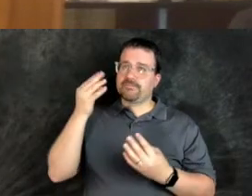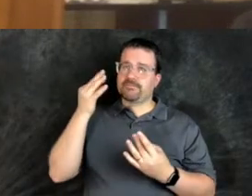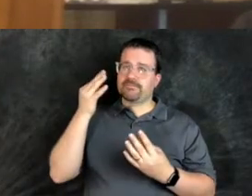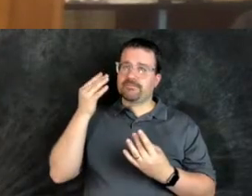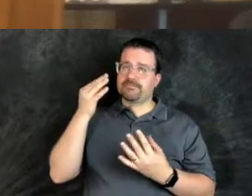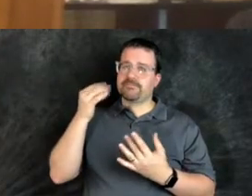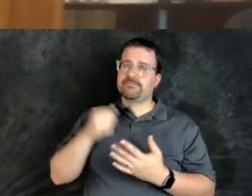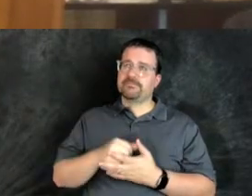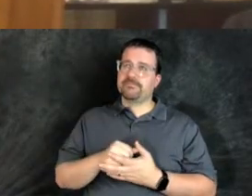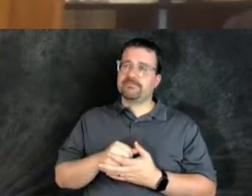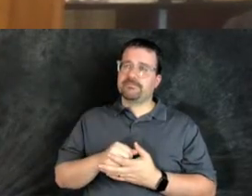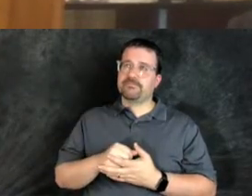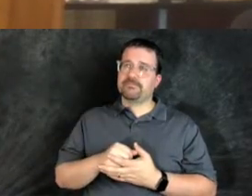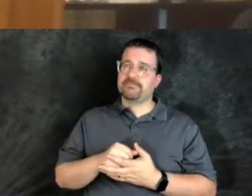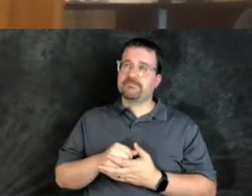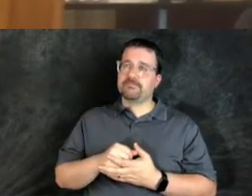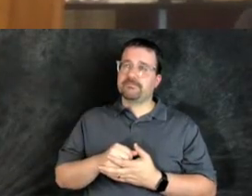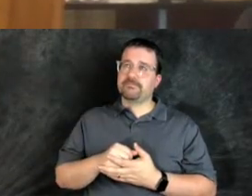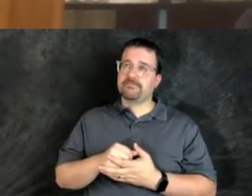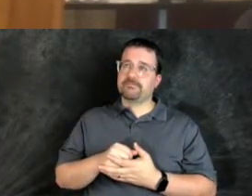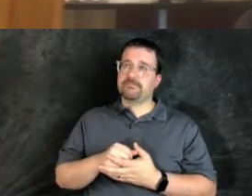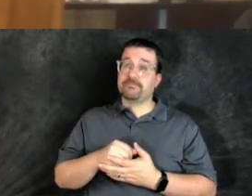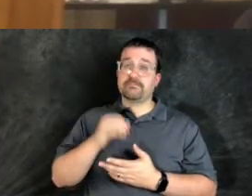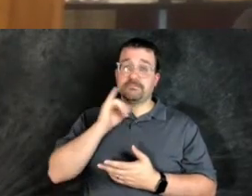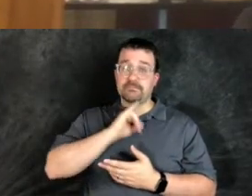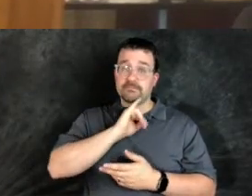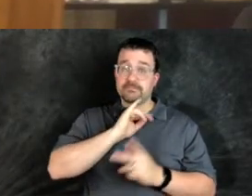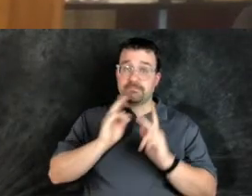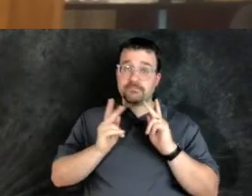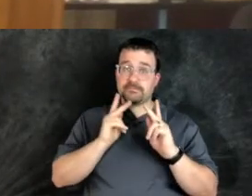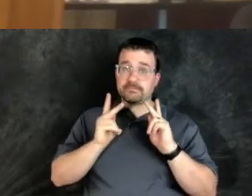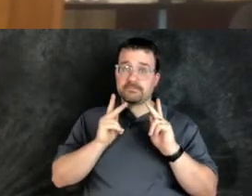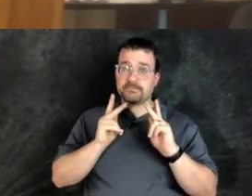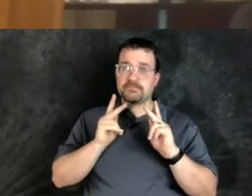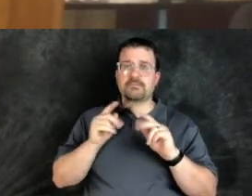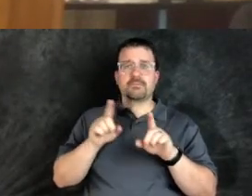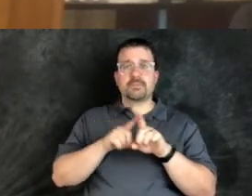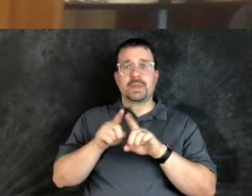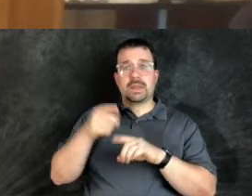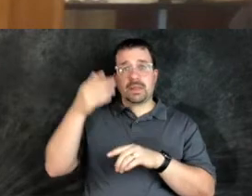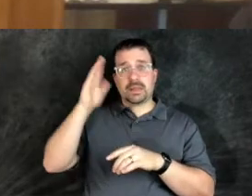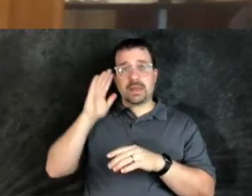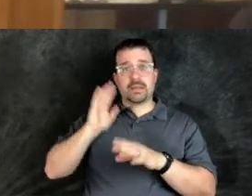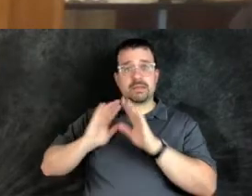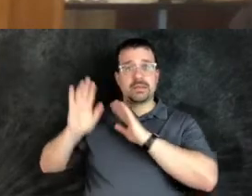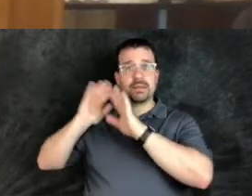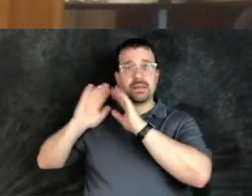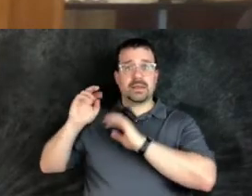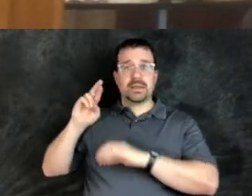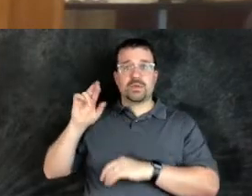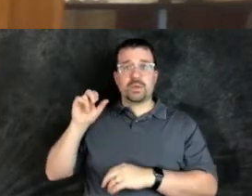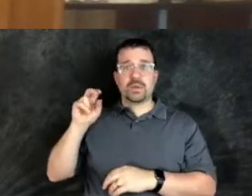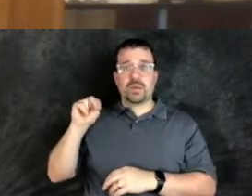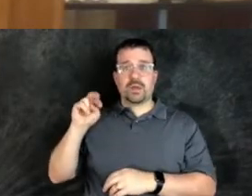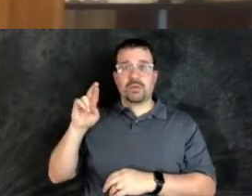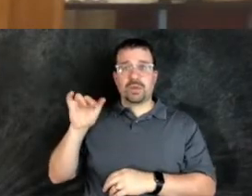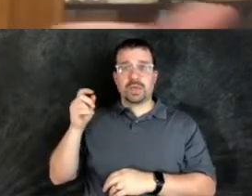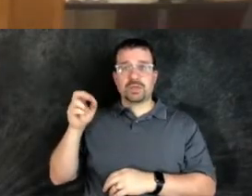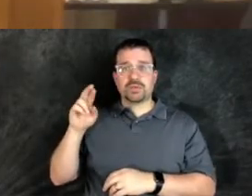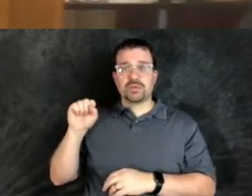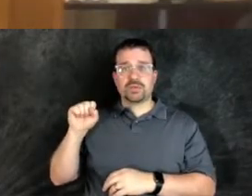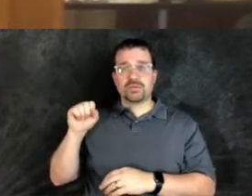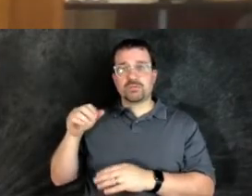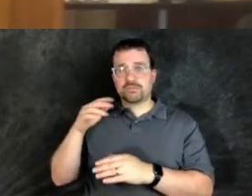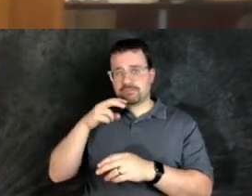it, the Israelites were like God's ancient Recon Rangers, forging into